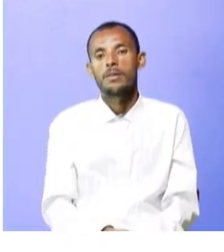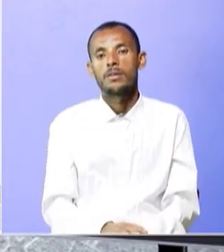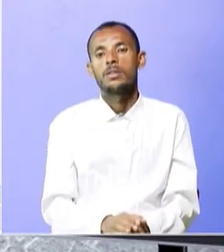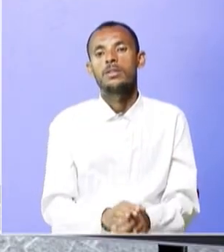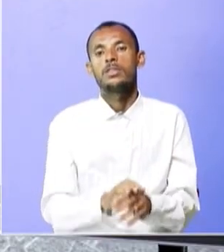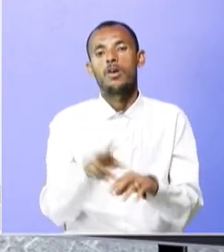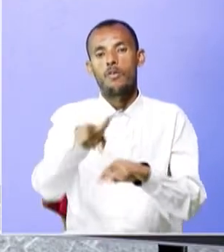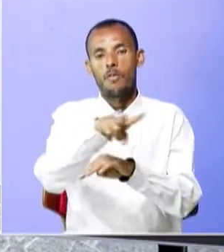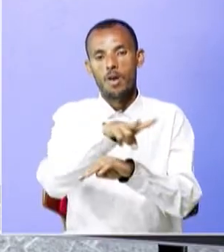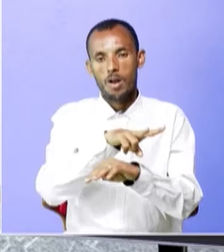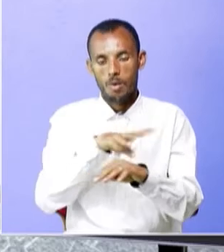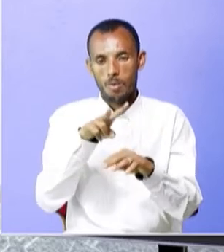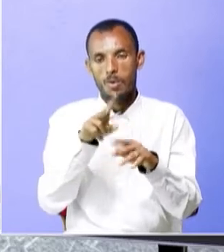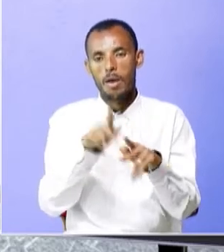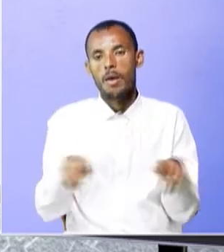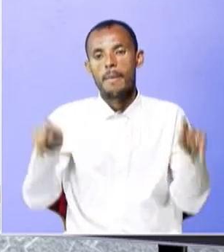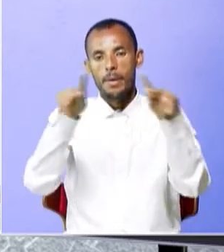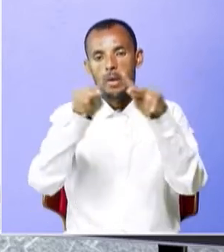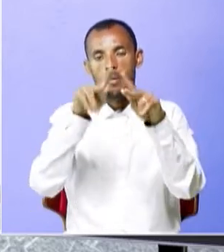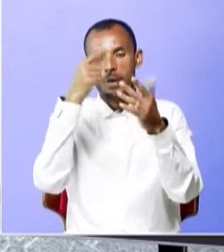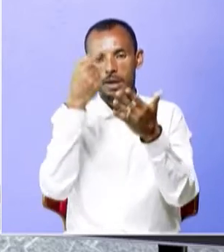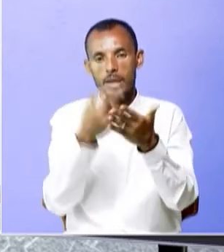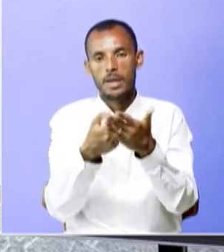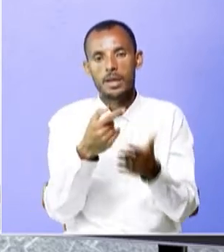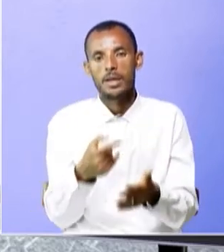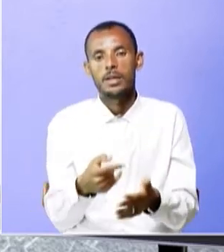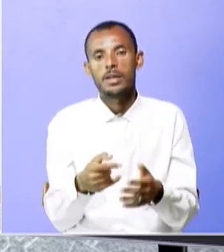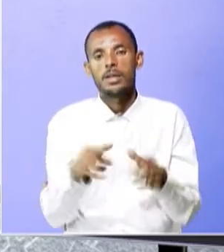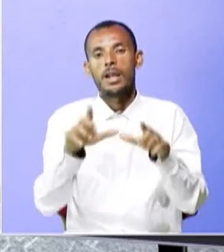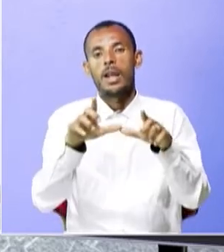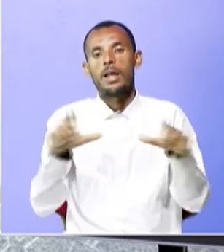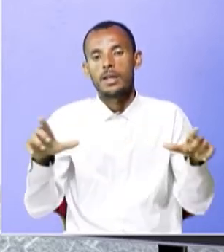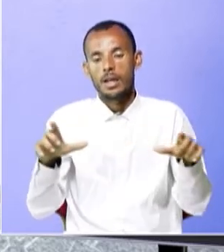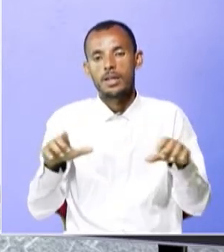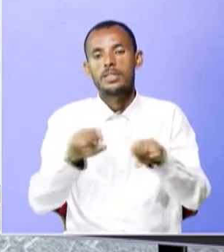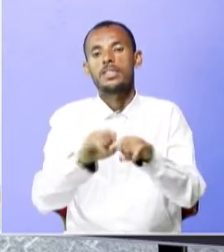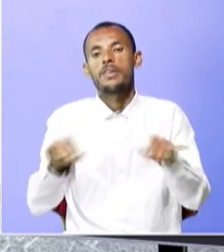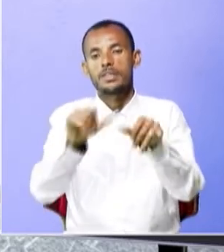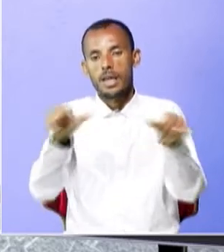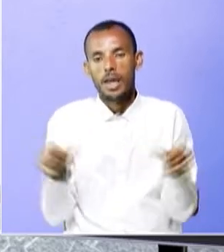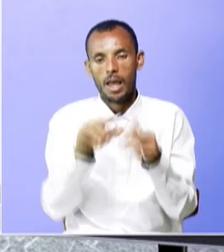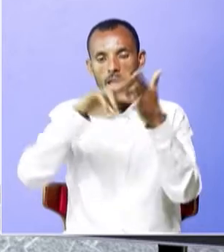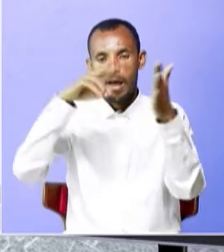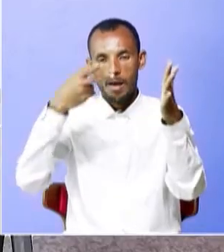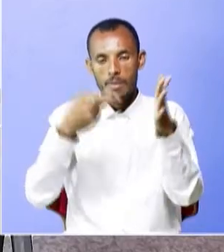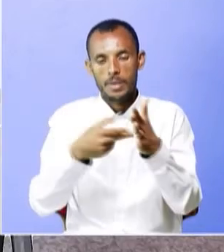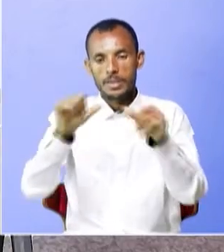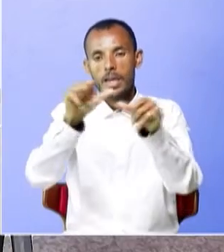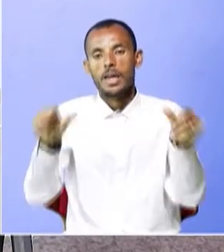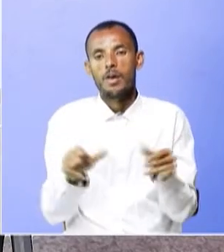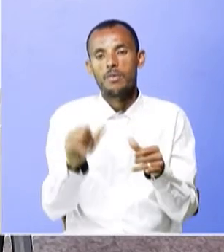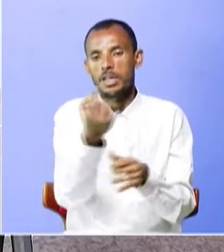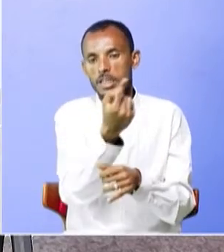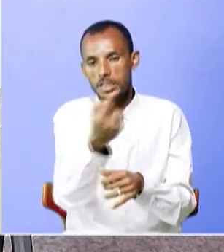volume of a pyramid. Here, lateral surface area means the area of